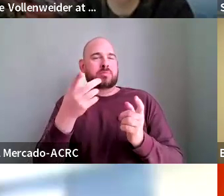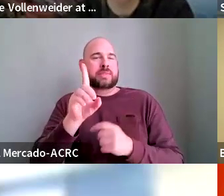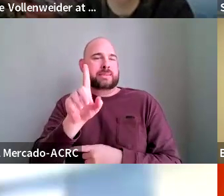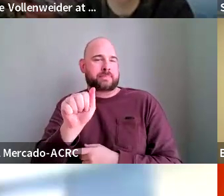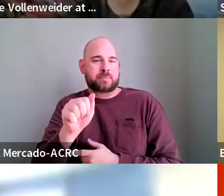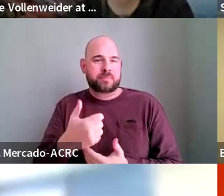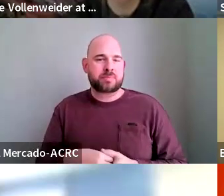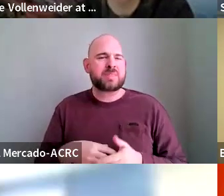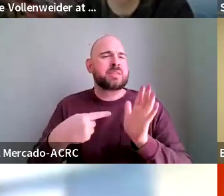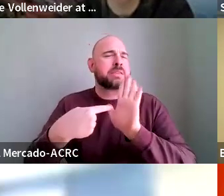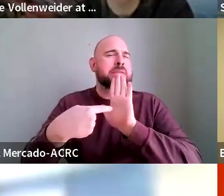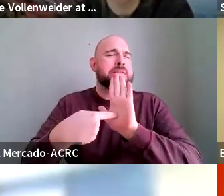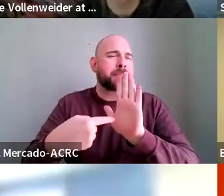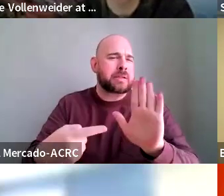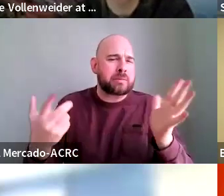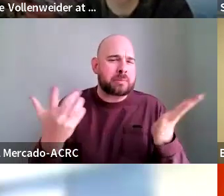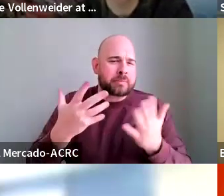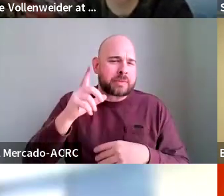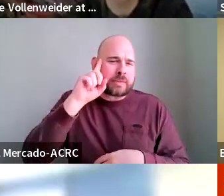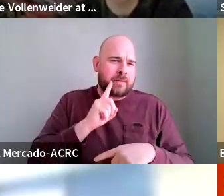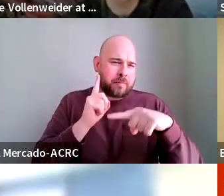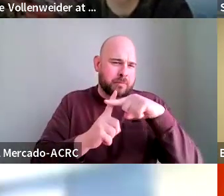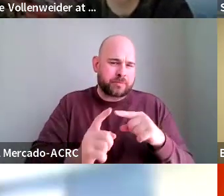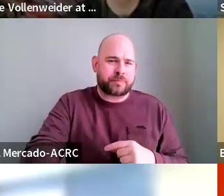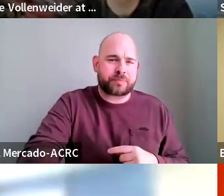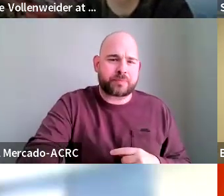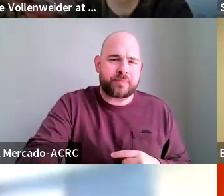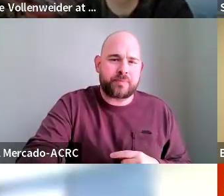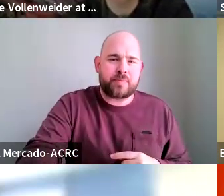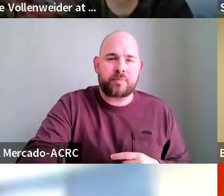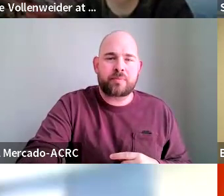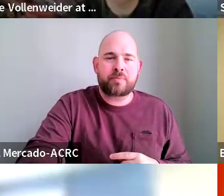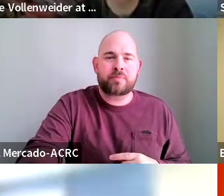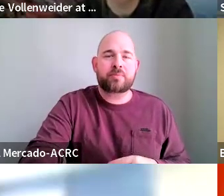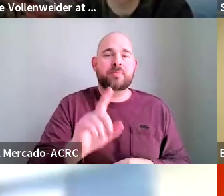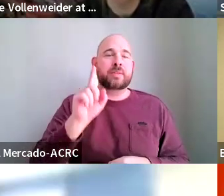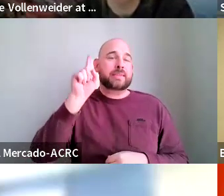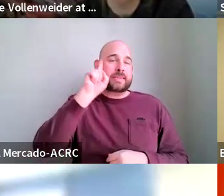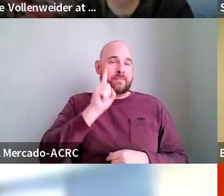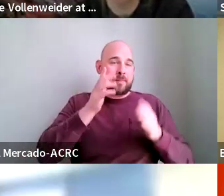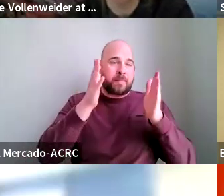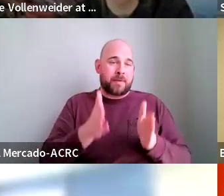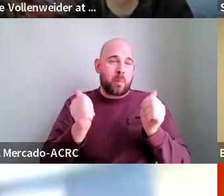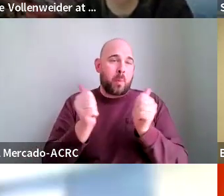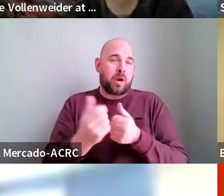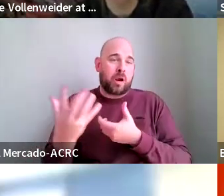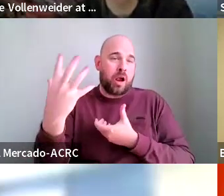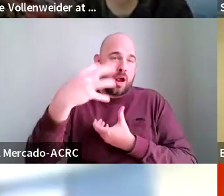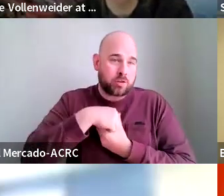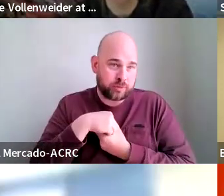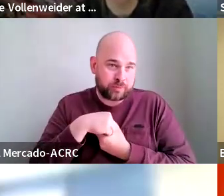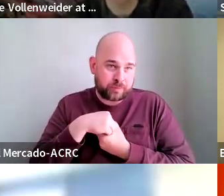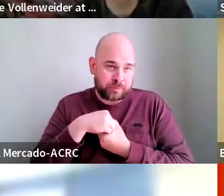added support due to their disabilities. So some examples of someone who might be Deaf